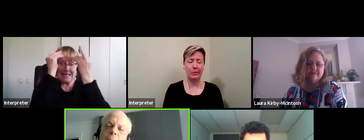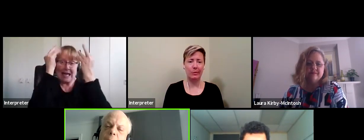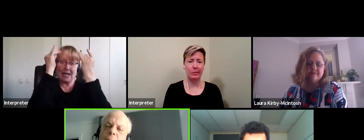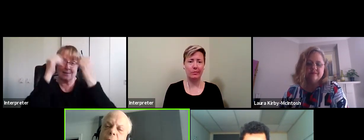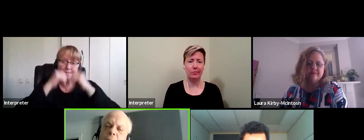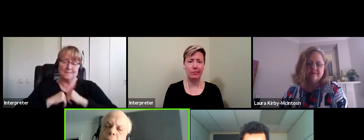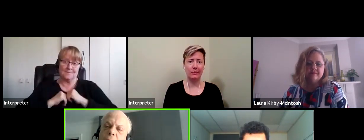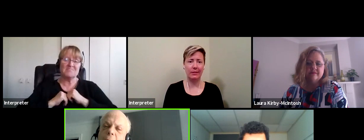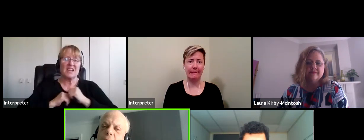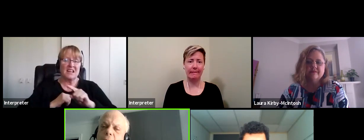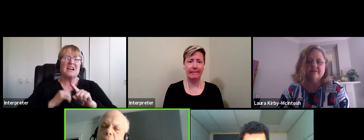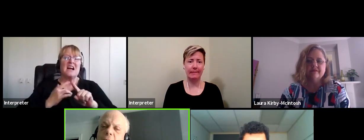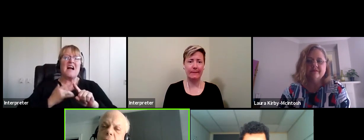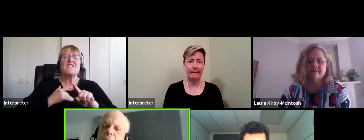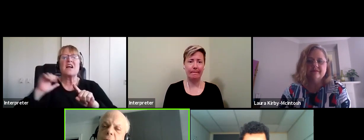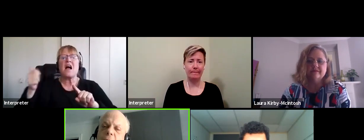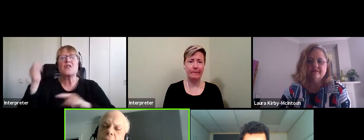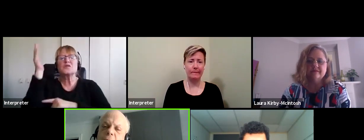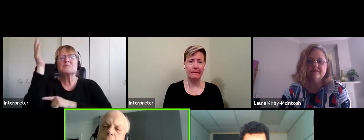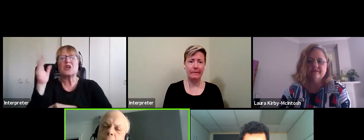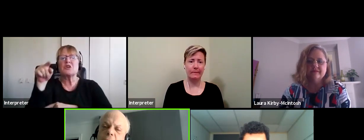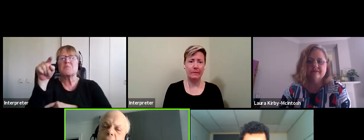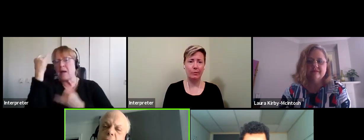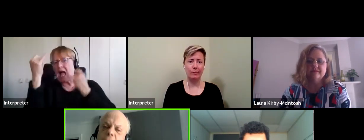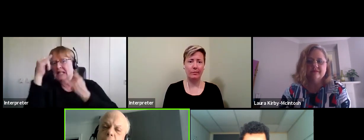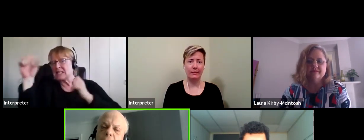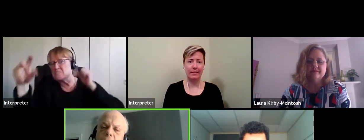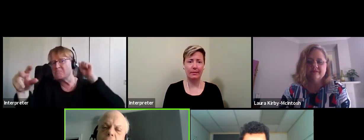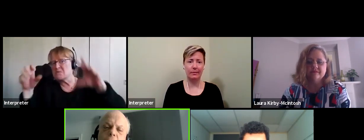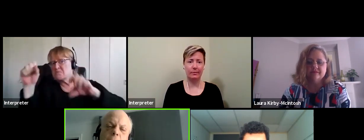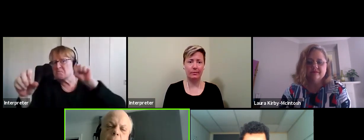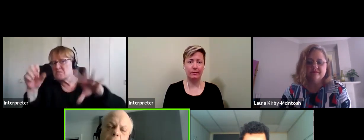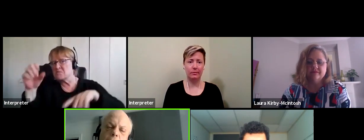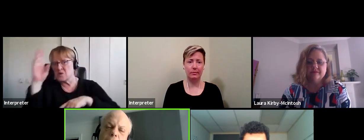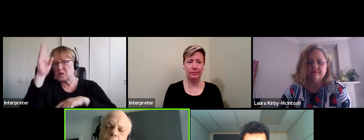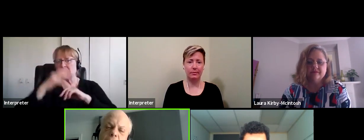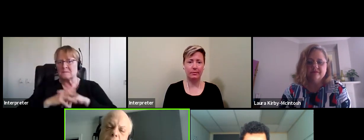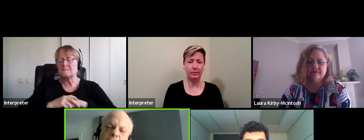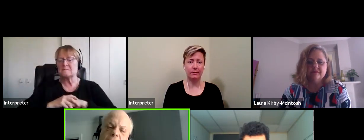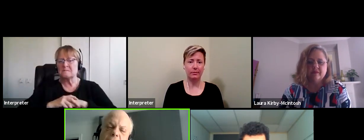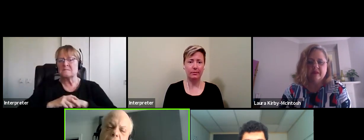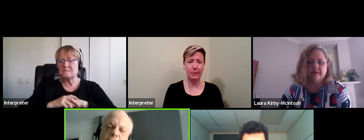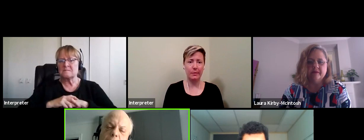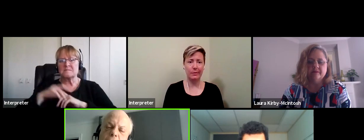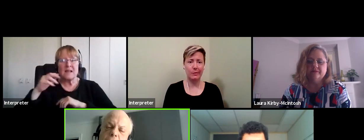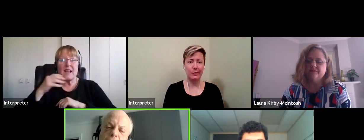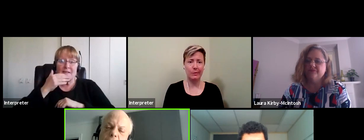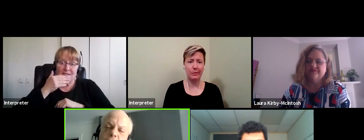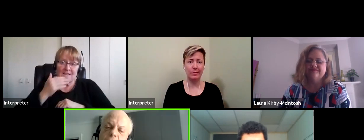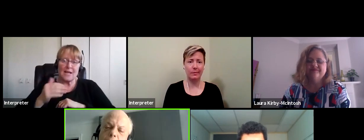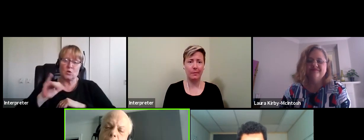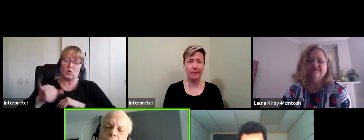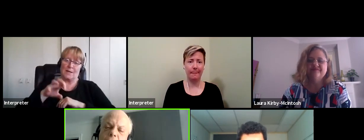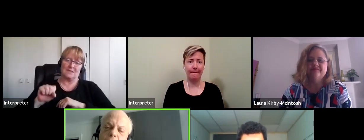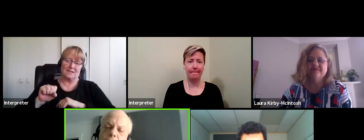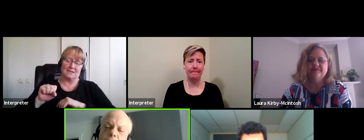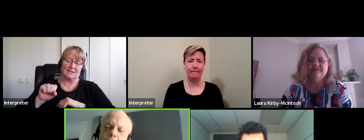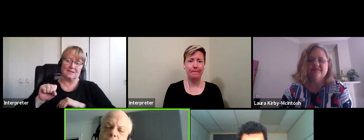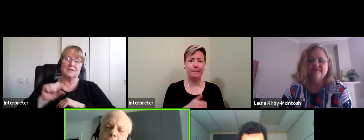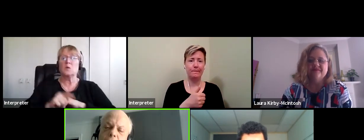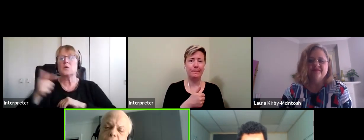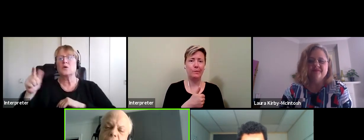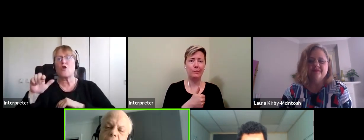may come from our later speakers, not talking in this context, but with ideas that we can borrow from. James, thank you very much. Back to